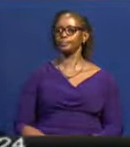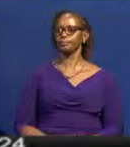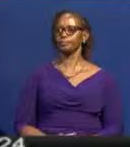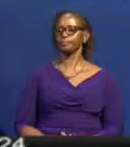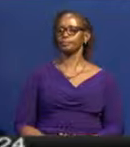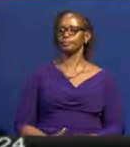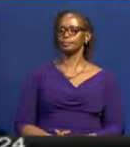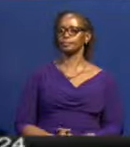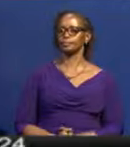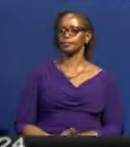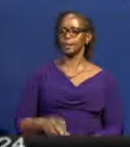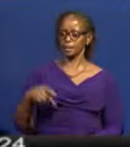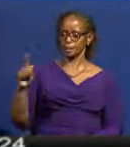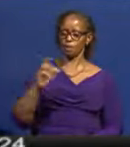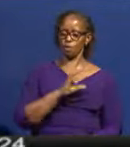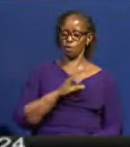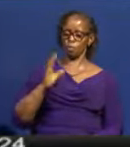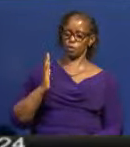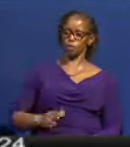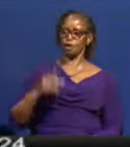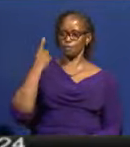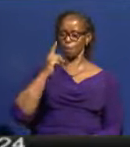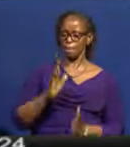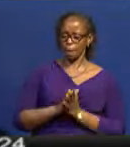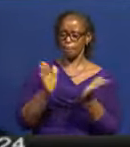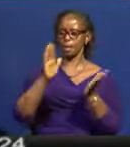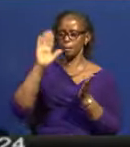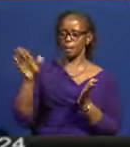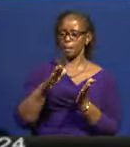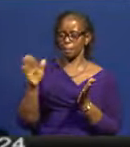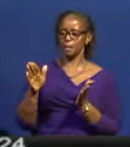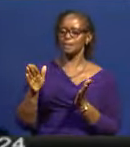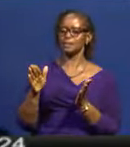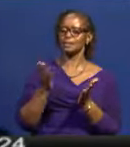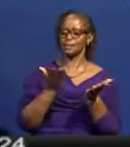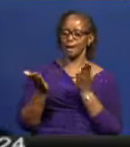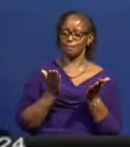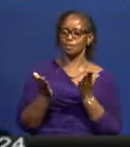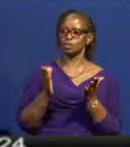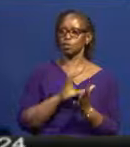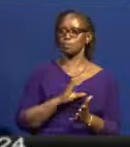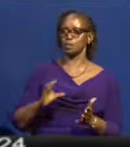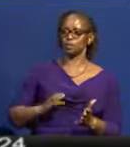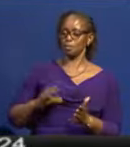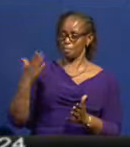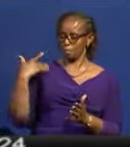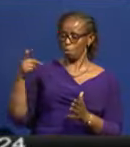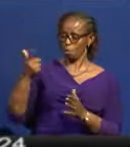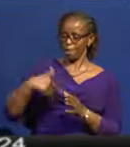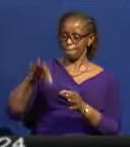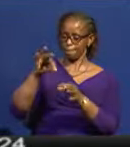And Commissioner of the Public Parliamentary Service Commission. Very able, voted by members of this House.